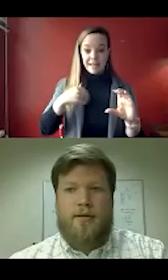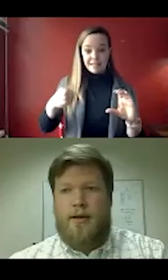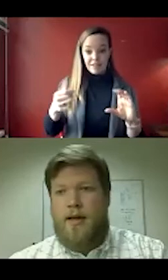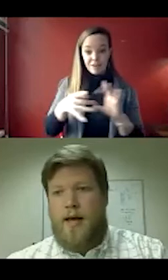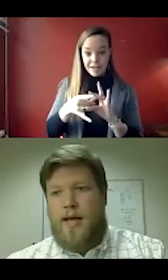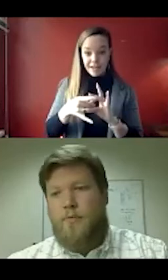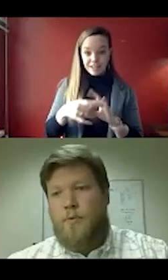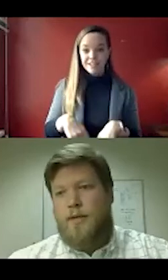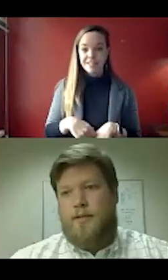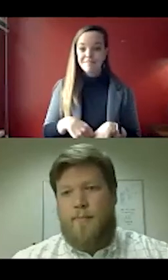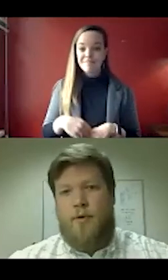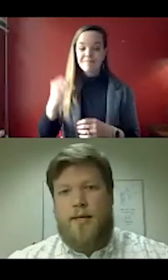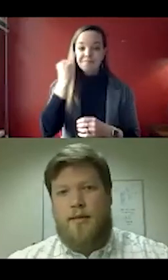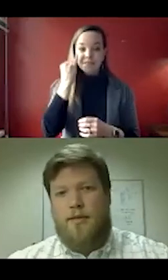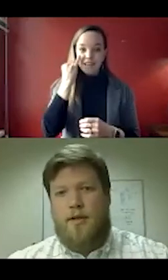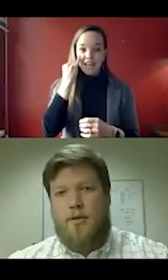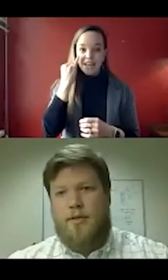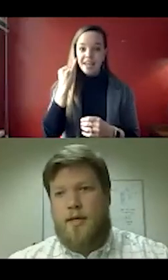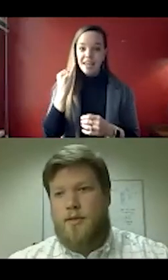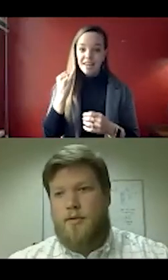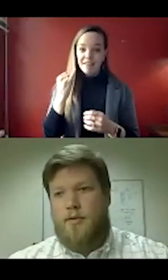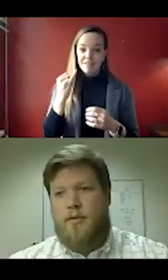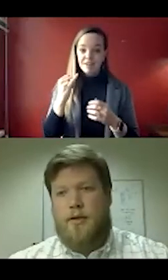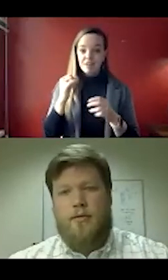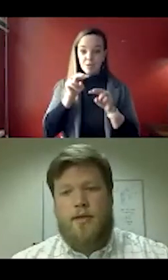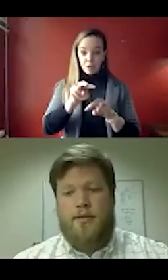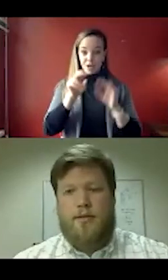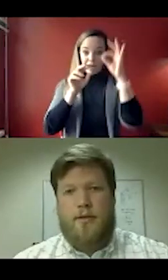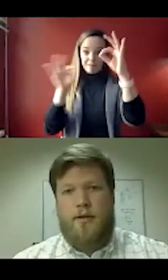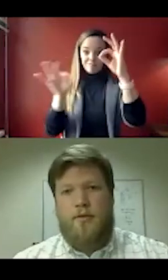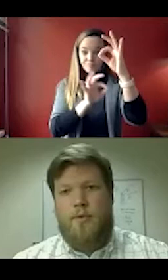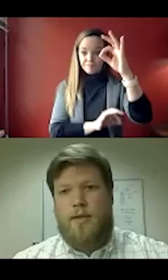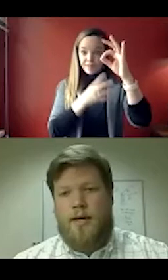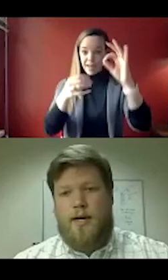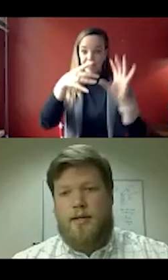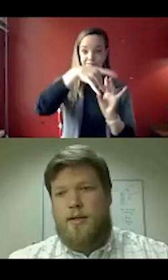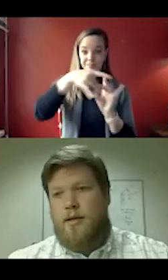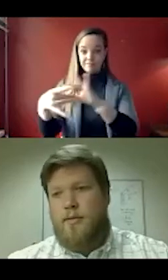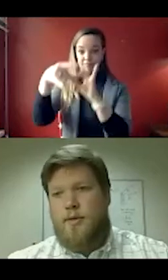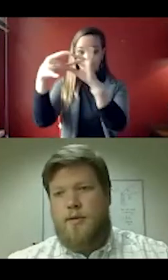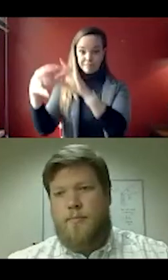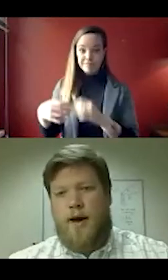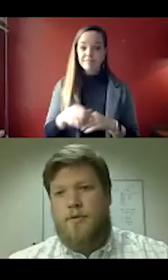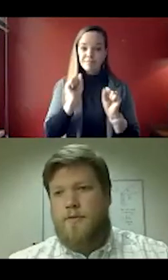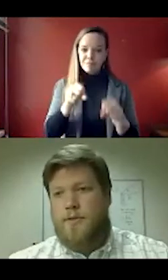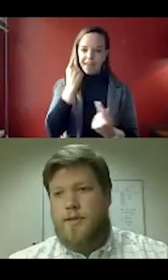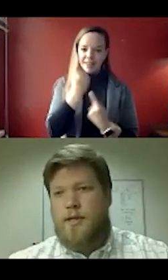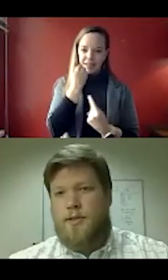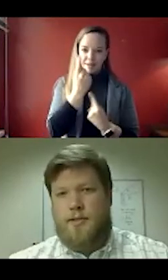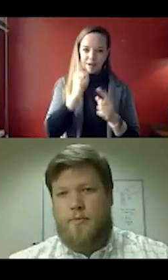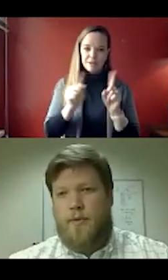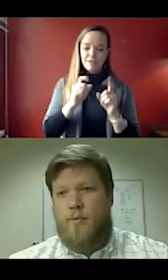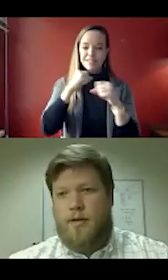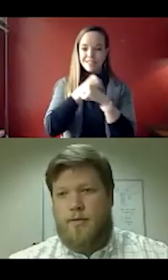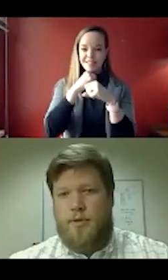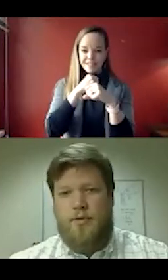7. And if we separate these nodes and their links, we can think about different statistics